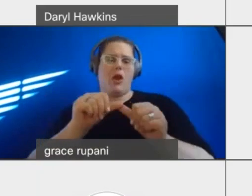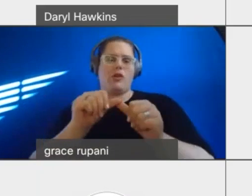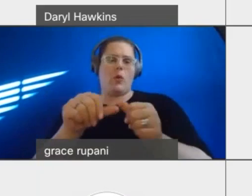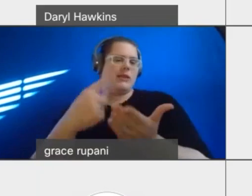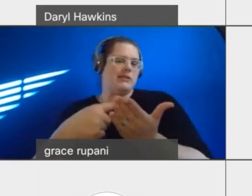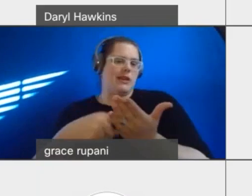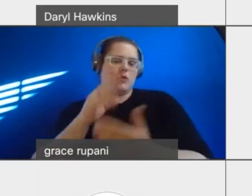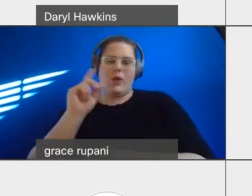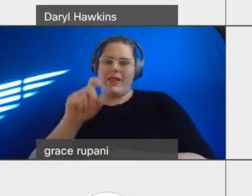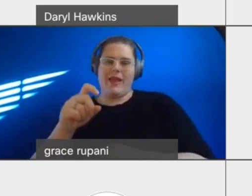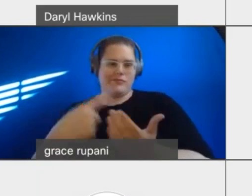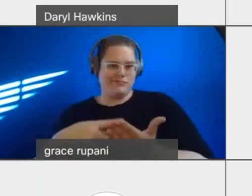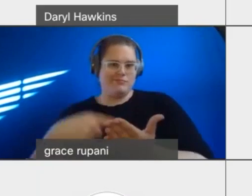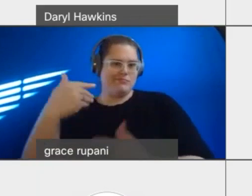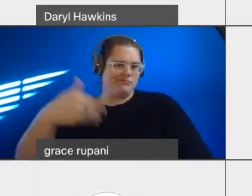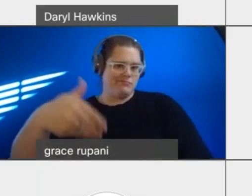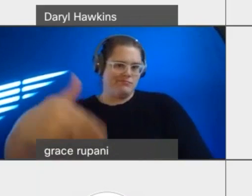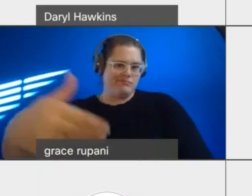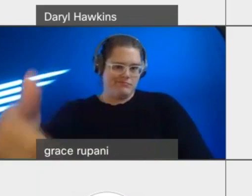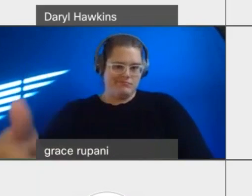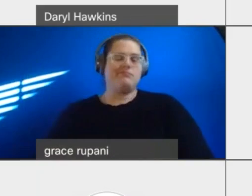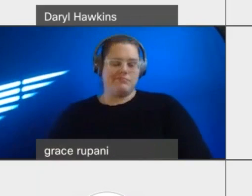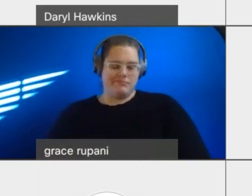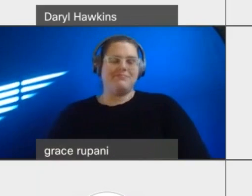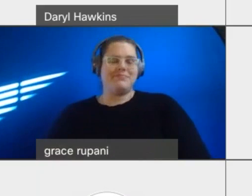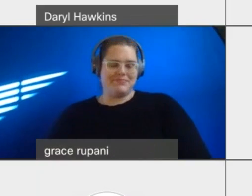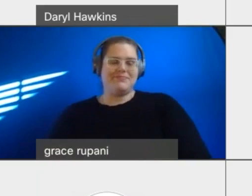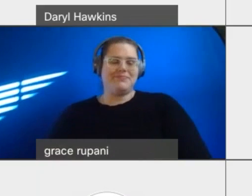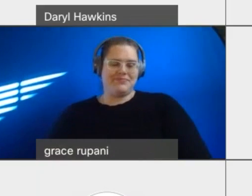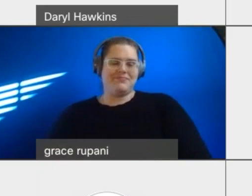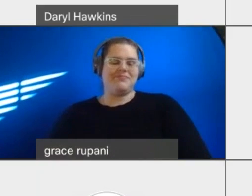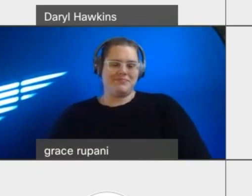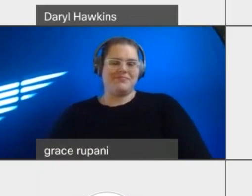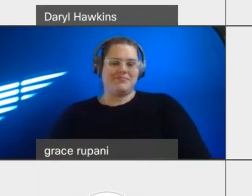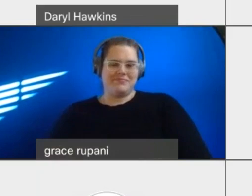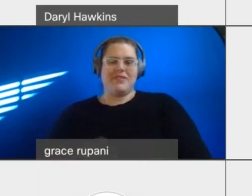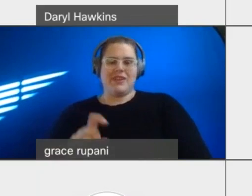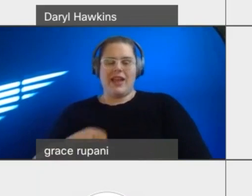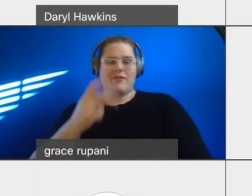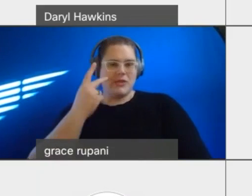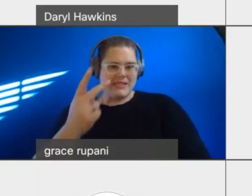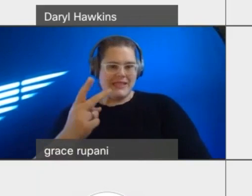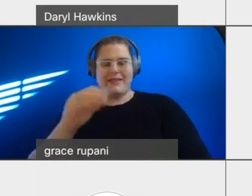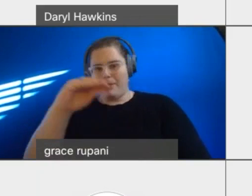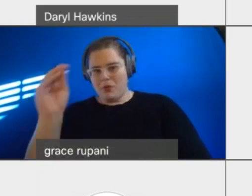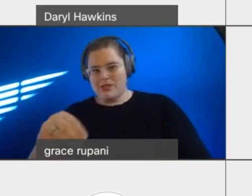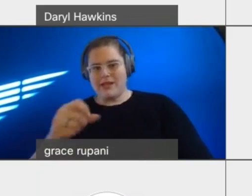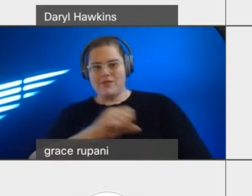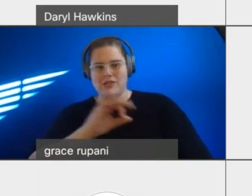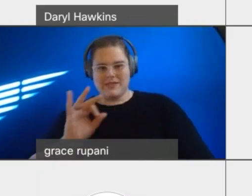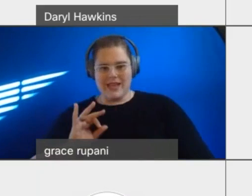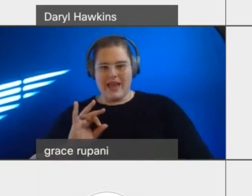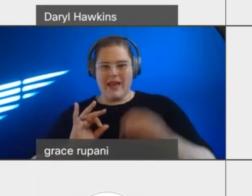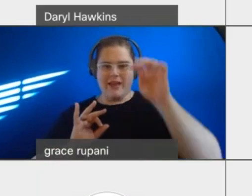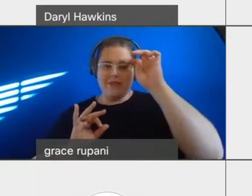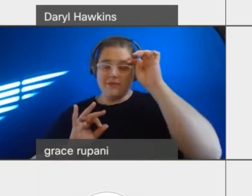have as we see kind of the percentage of staff that are, you know,